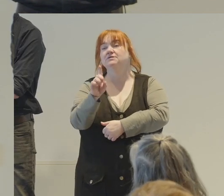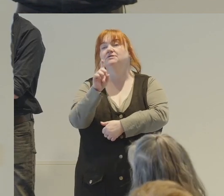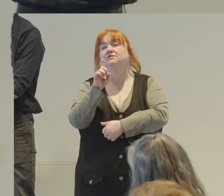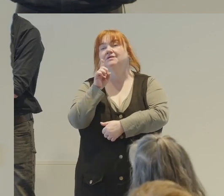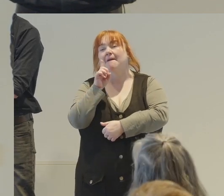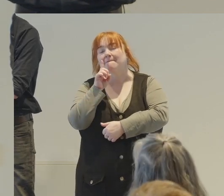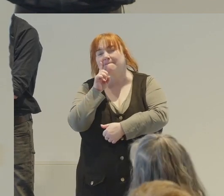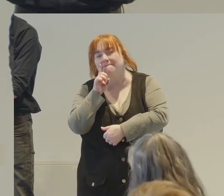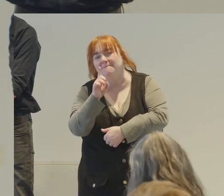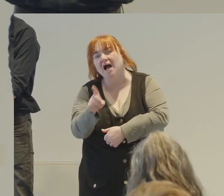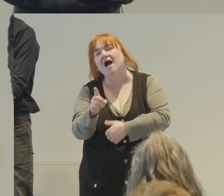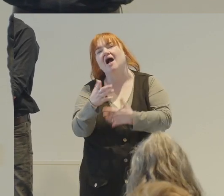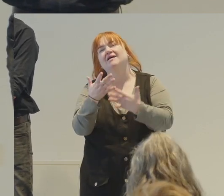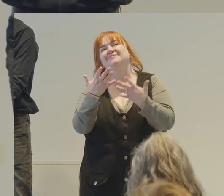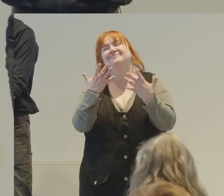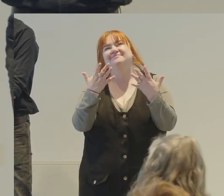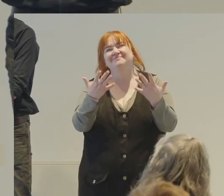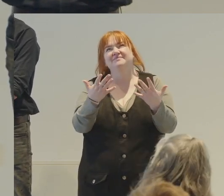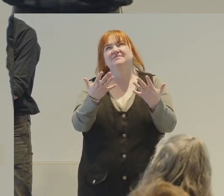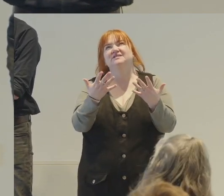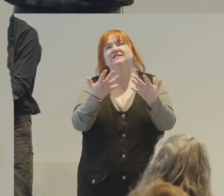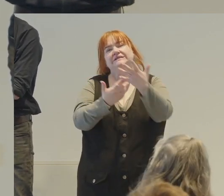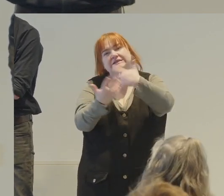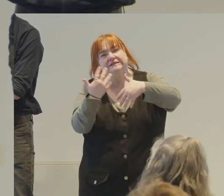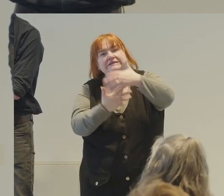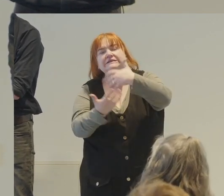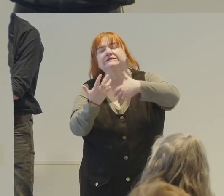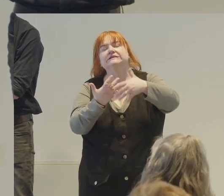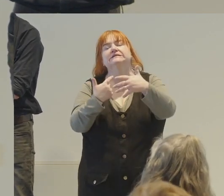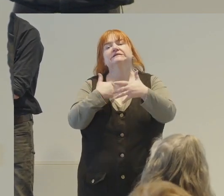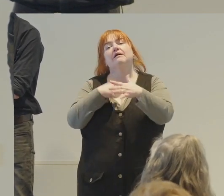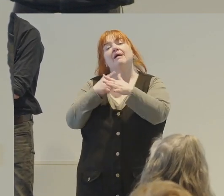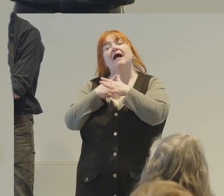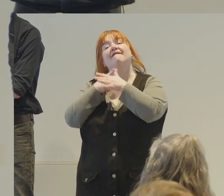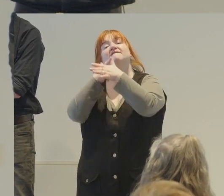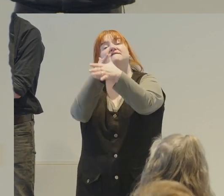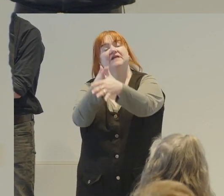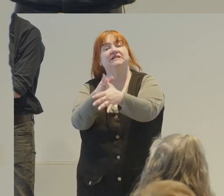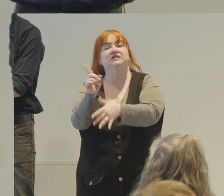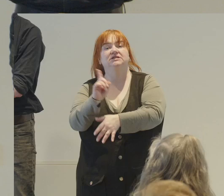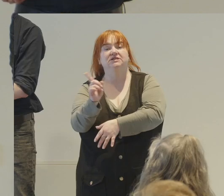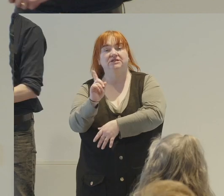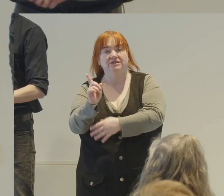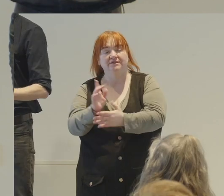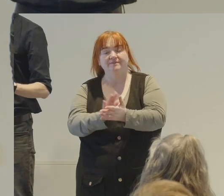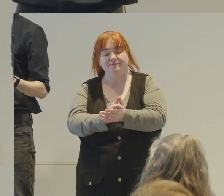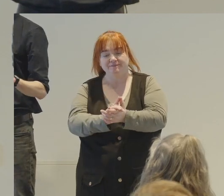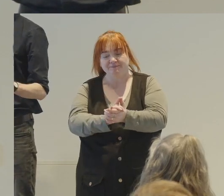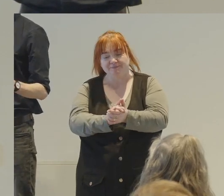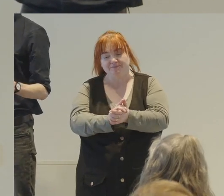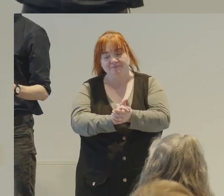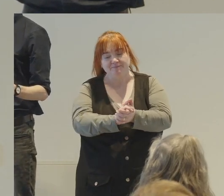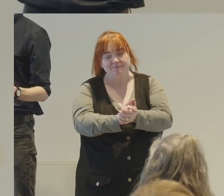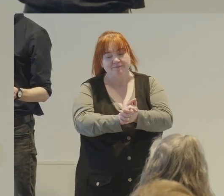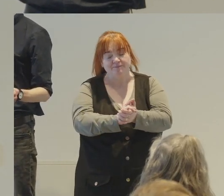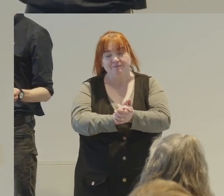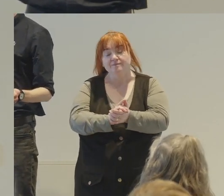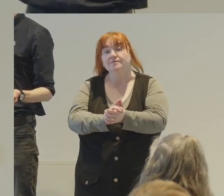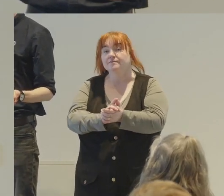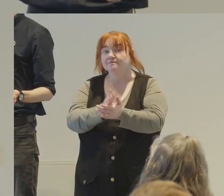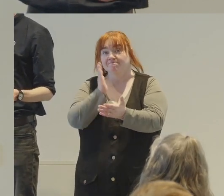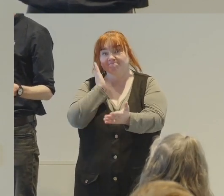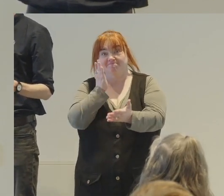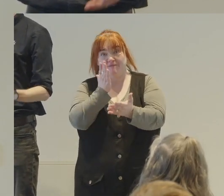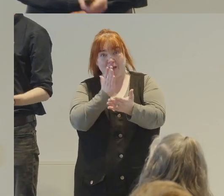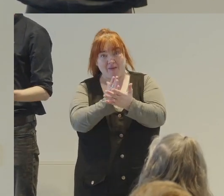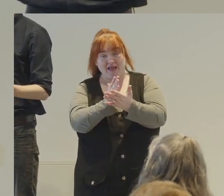longer bits. The longer answer. My advice with this is to make sure that that person doesn't